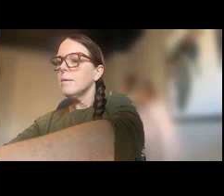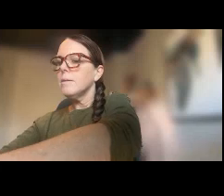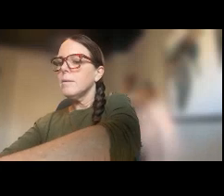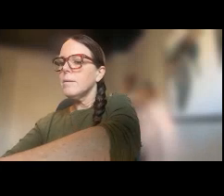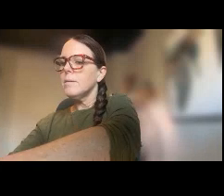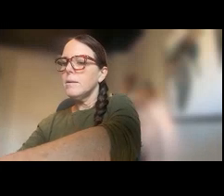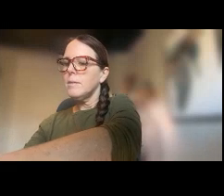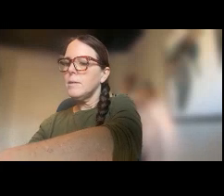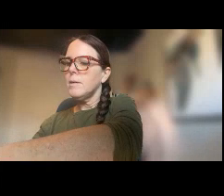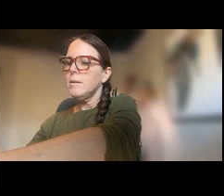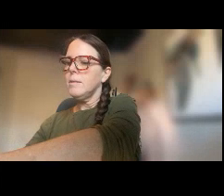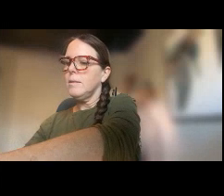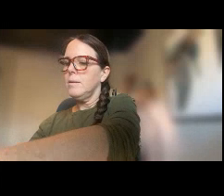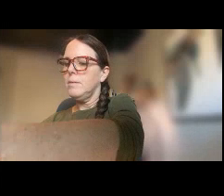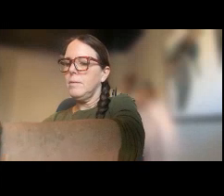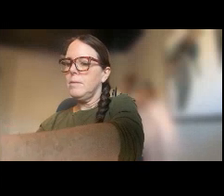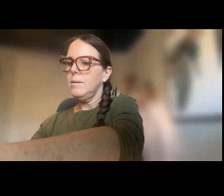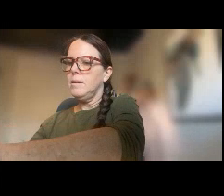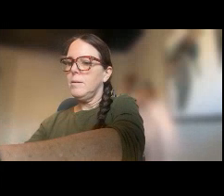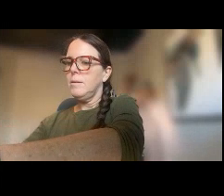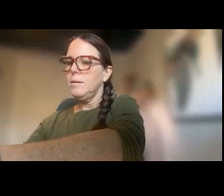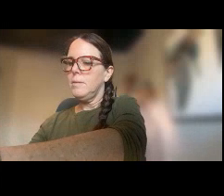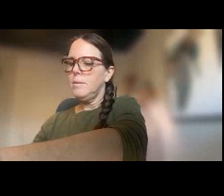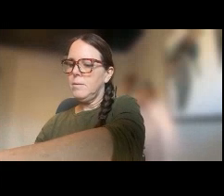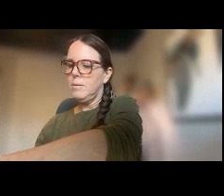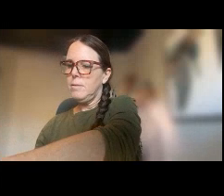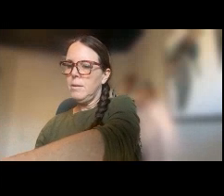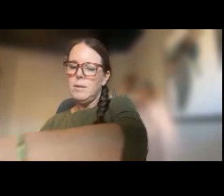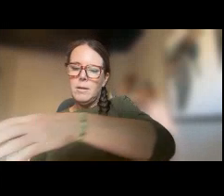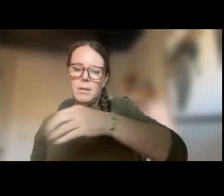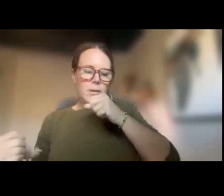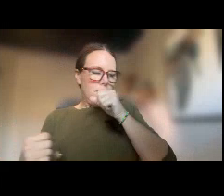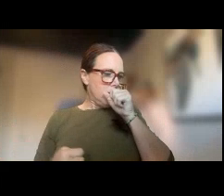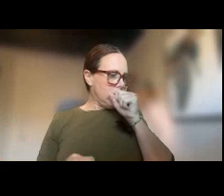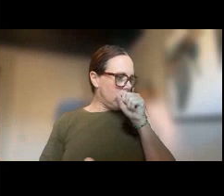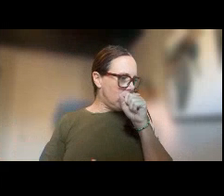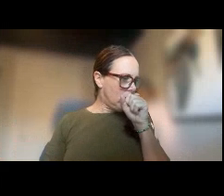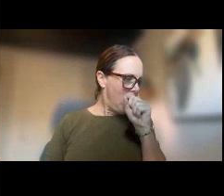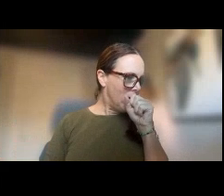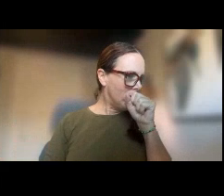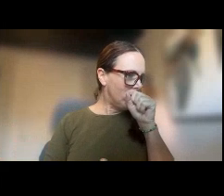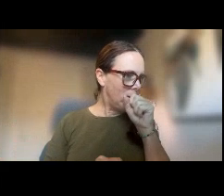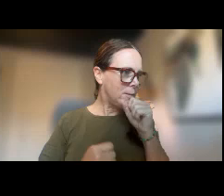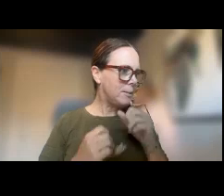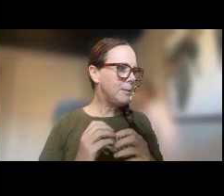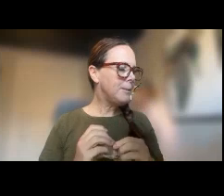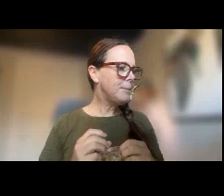No, that's. We can actually just sit down. He was very nice. He represented.